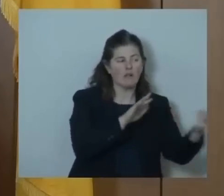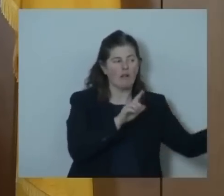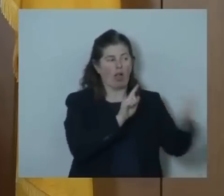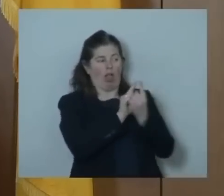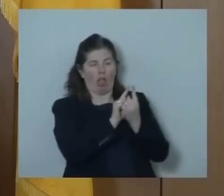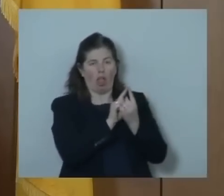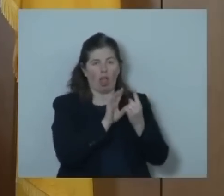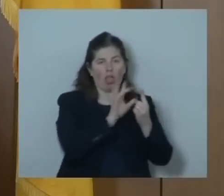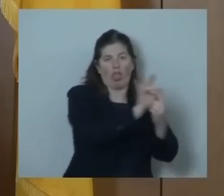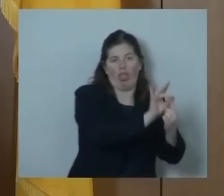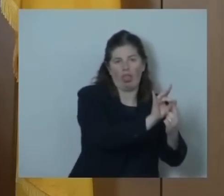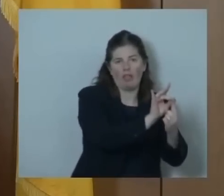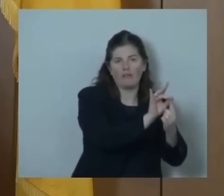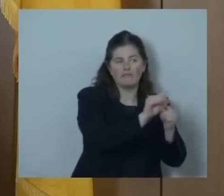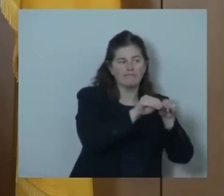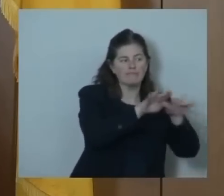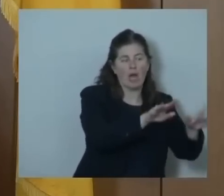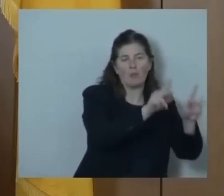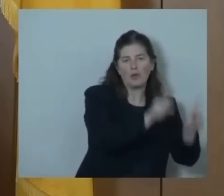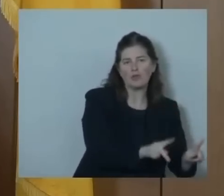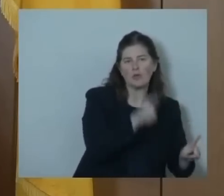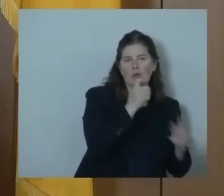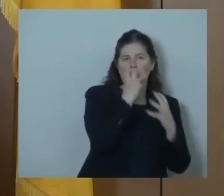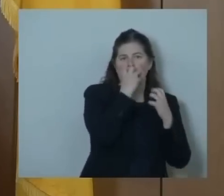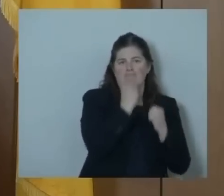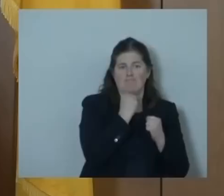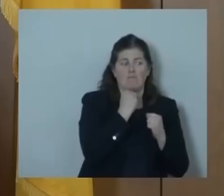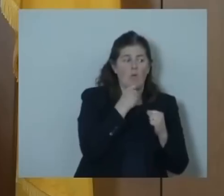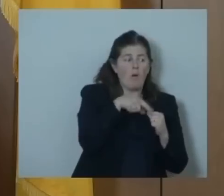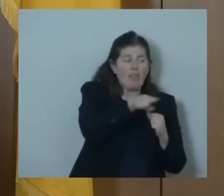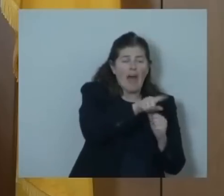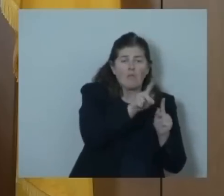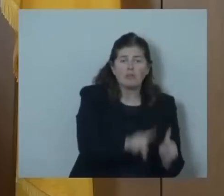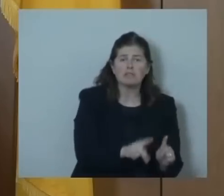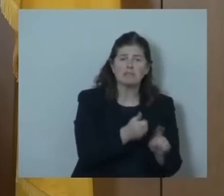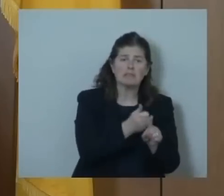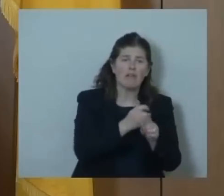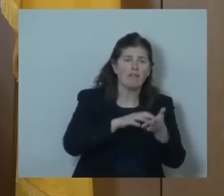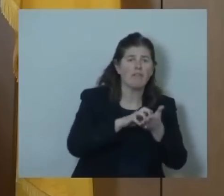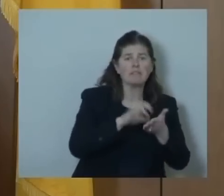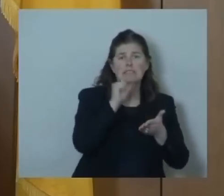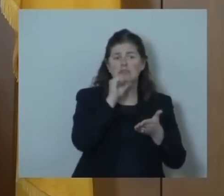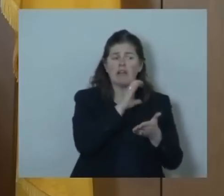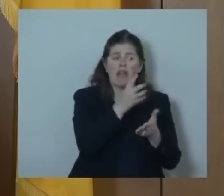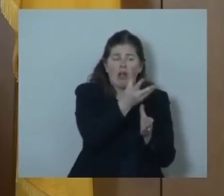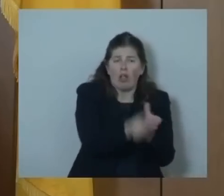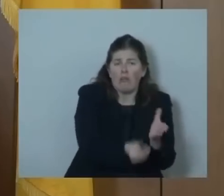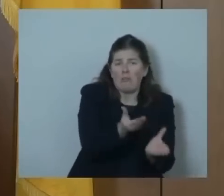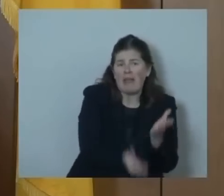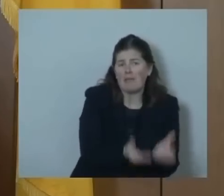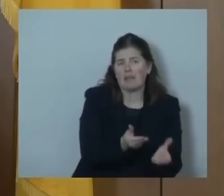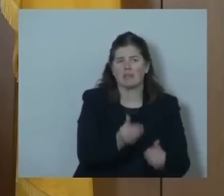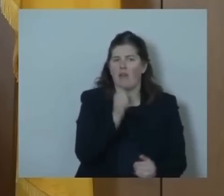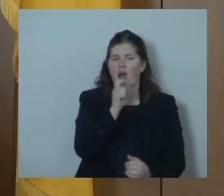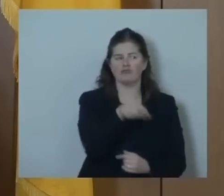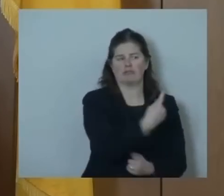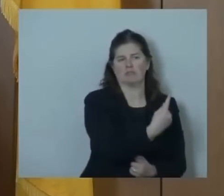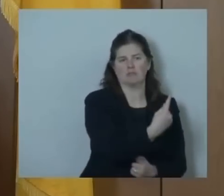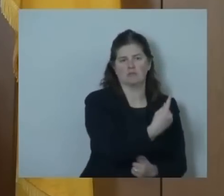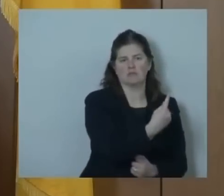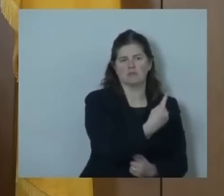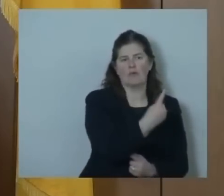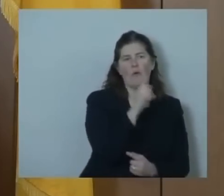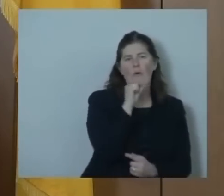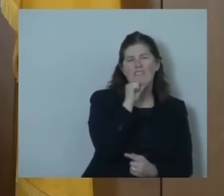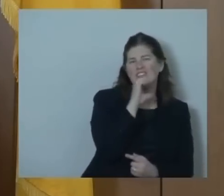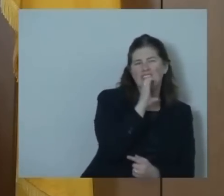away from infecting someone who's vulnerable and could in fact lose their life. And it's not just older people